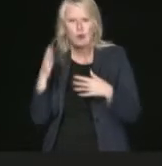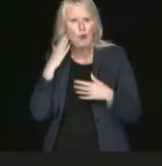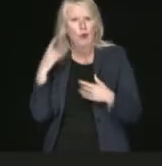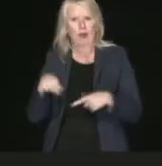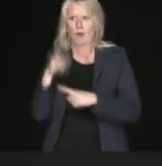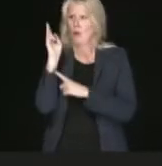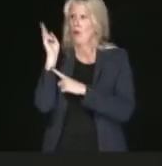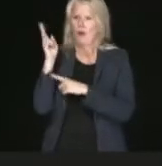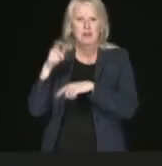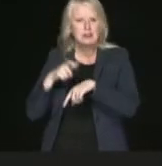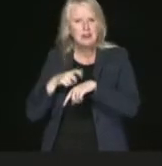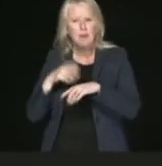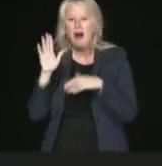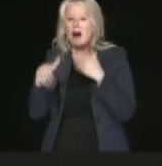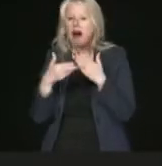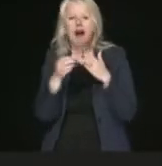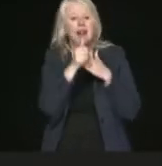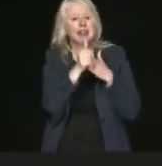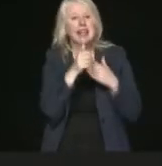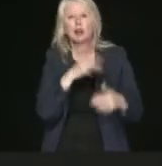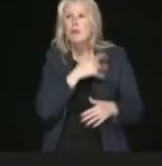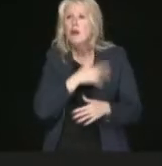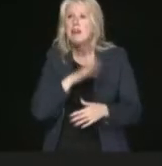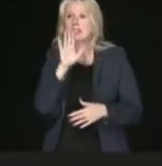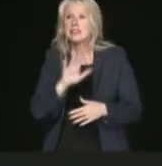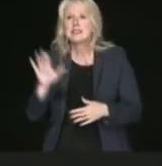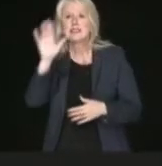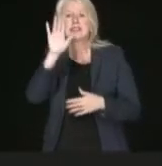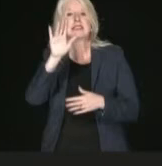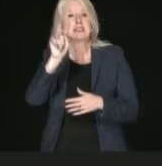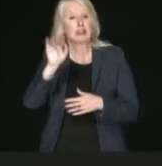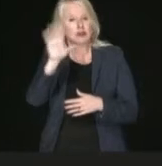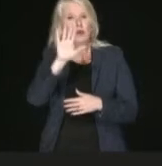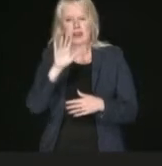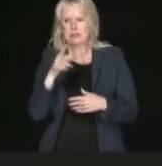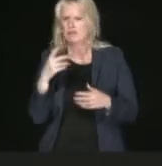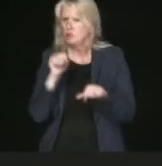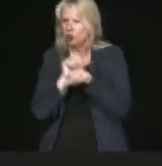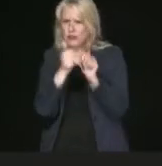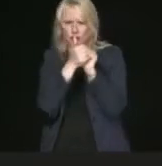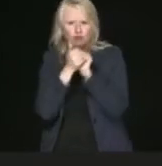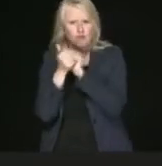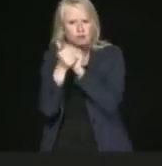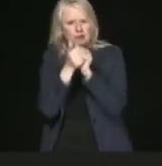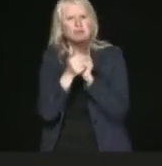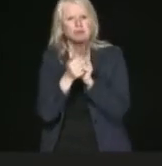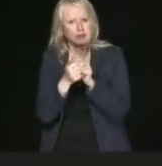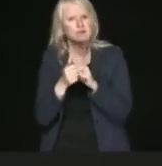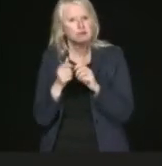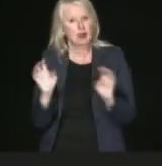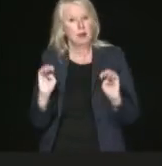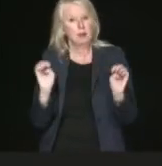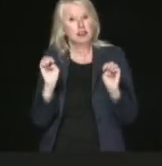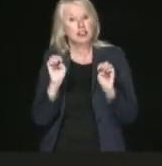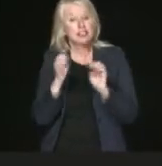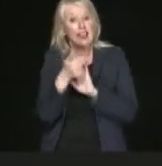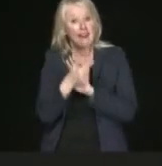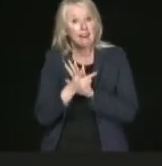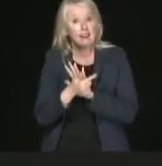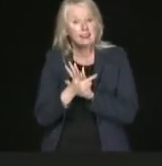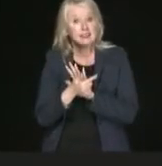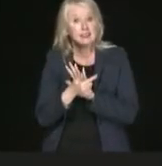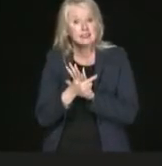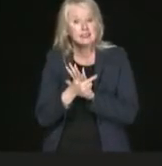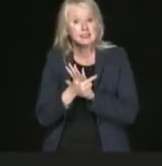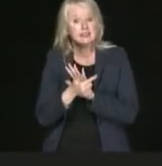where all the provinces and territories are working together. And when it comes to the Emergency Measures Act,